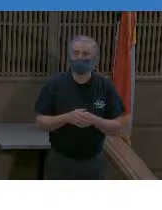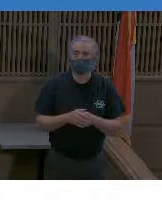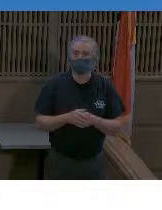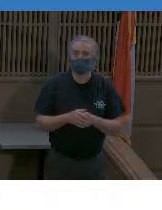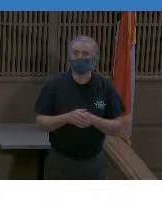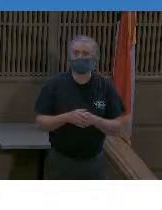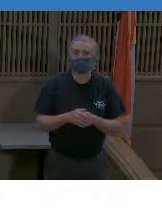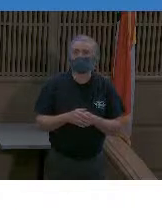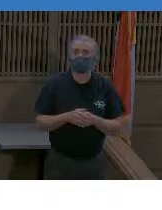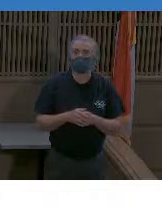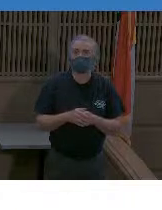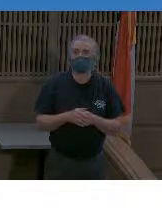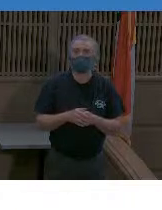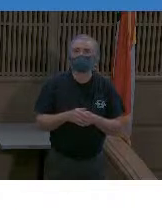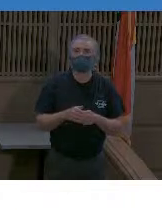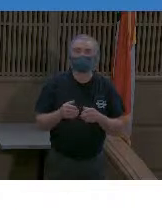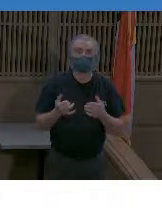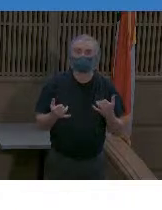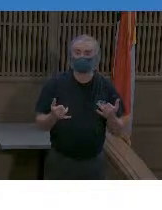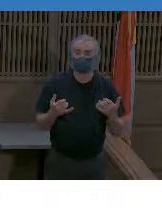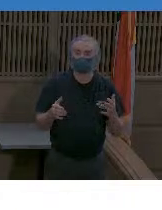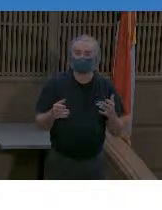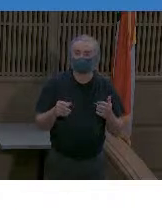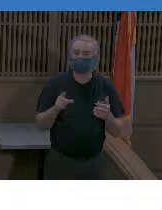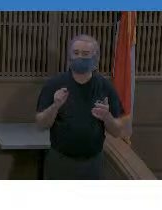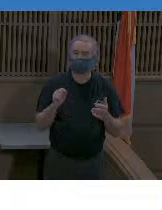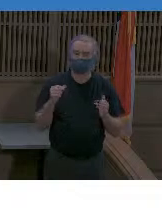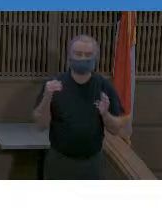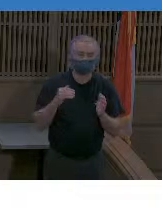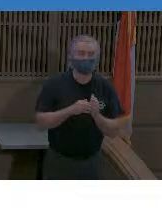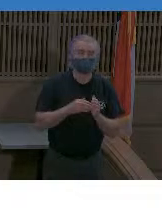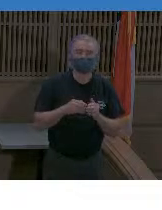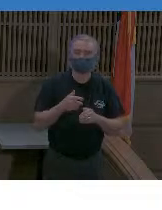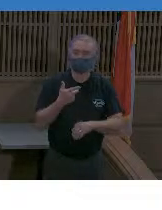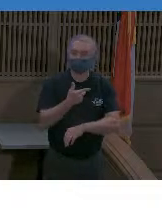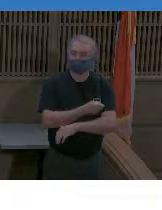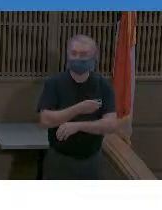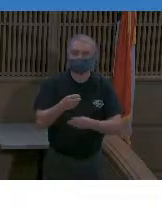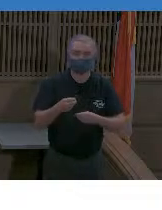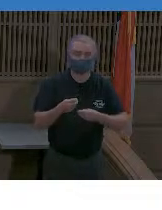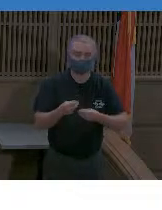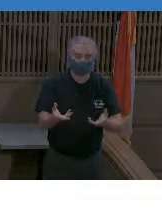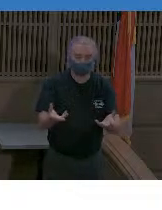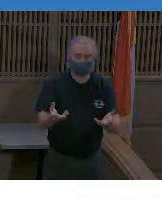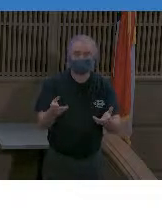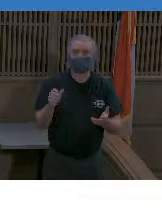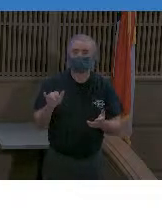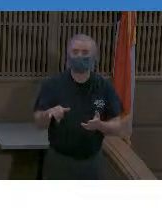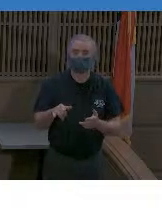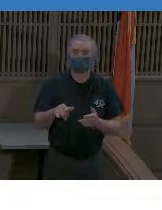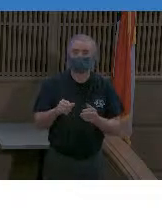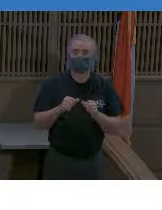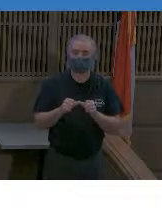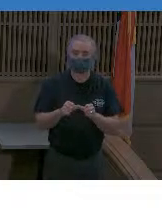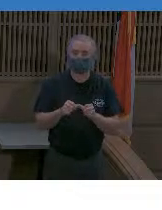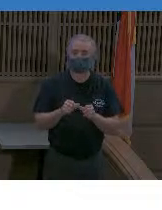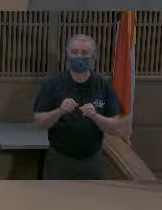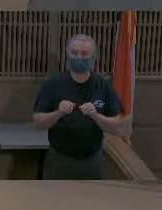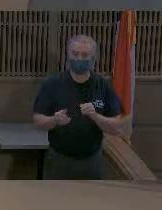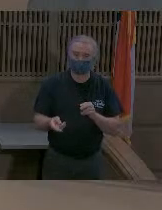20,000 vaccines. Our community is getting healthier and stronger, and we need to continue to move in the right direction.